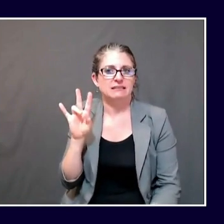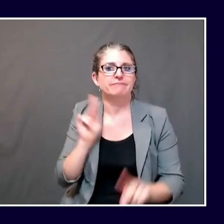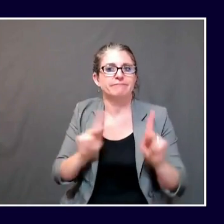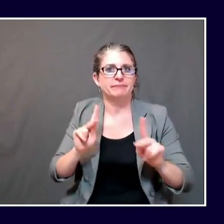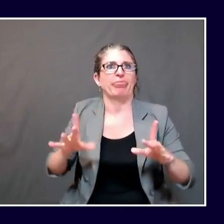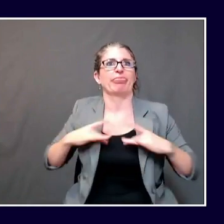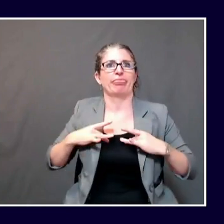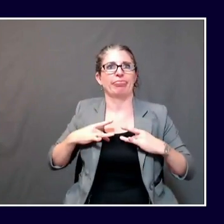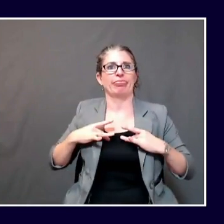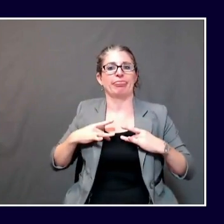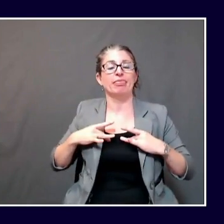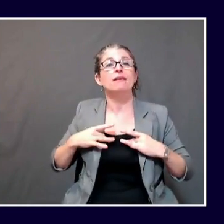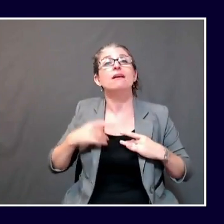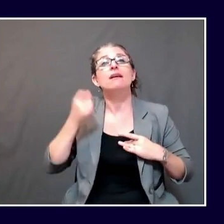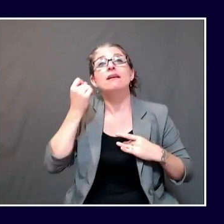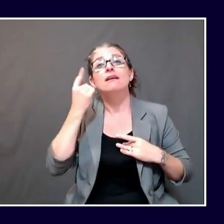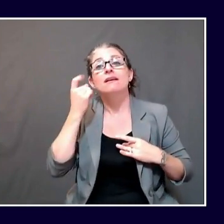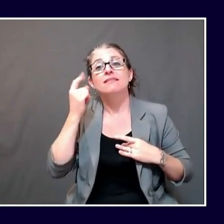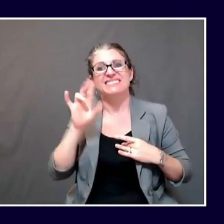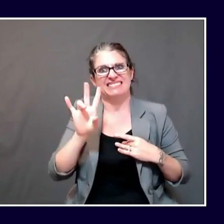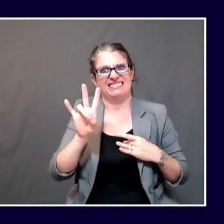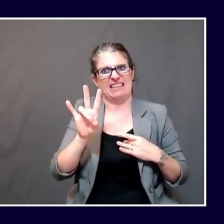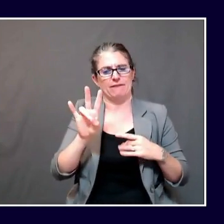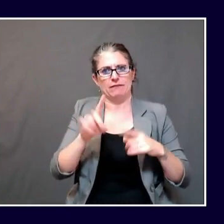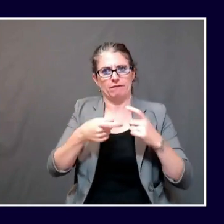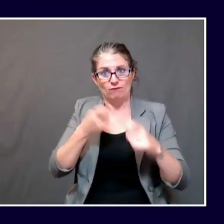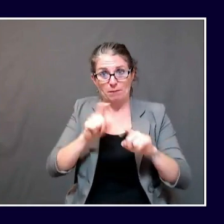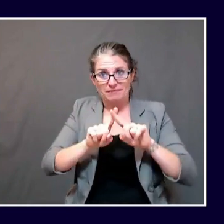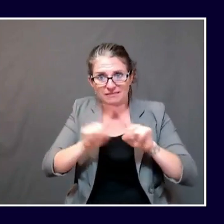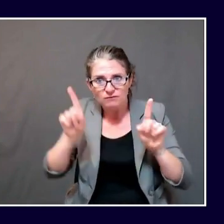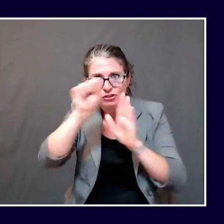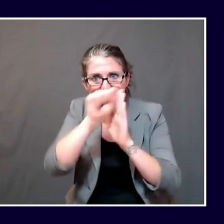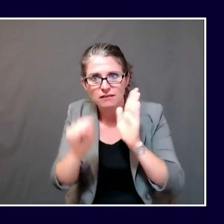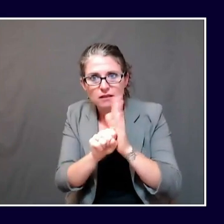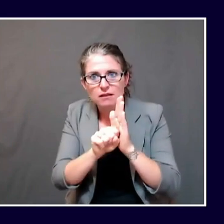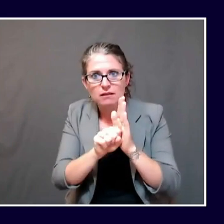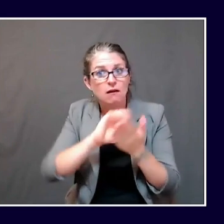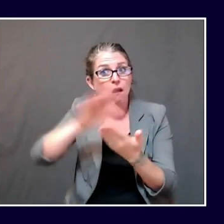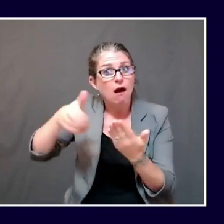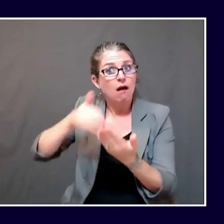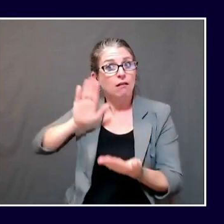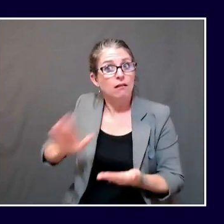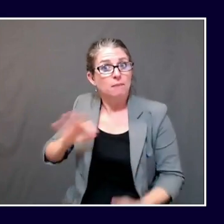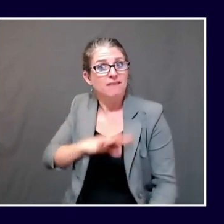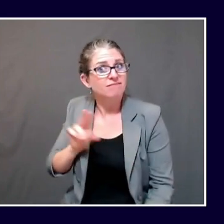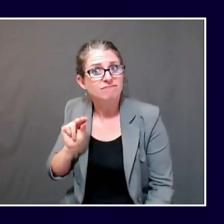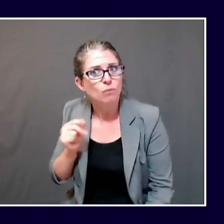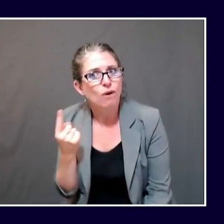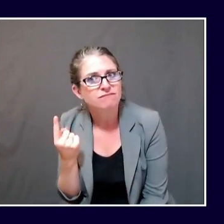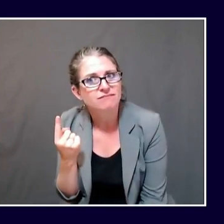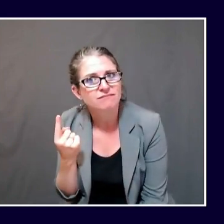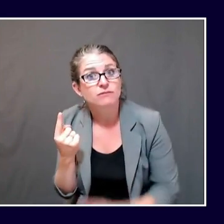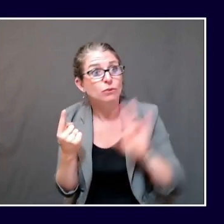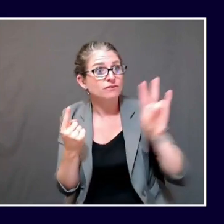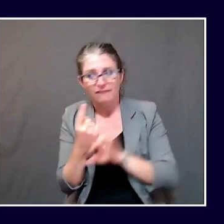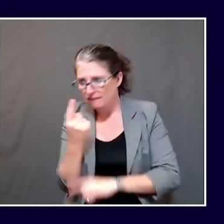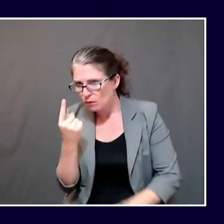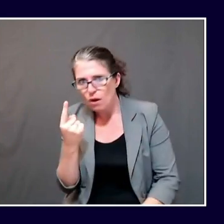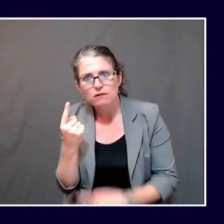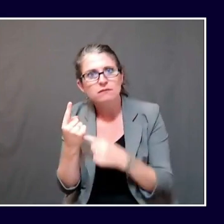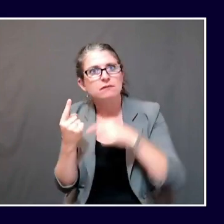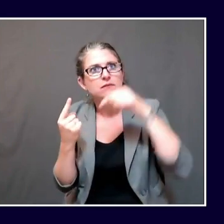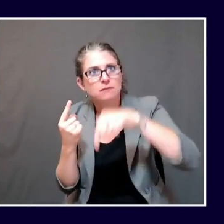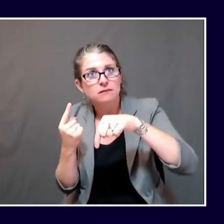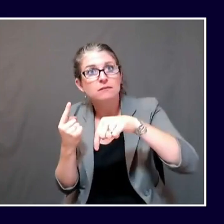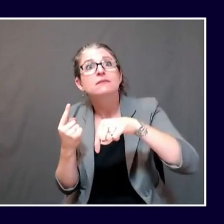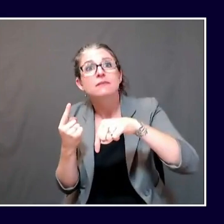different states. One of those individuals is from Maine, another from Louisiana, and 5 individuals from the state of